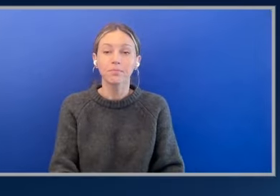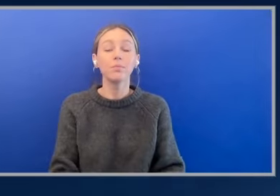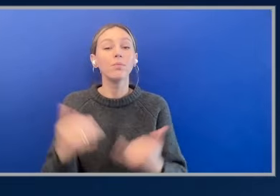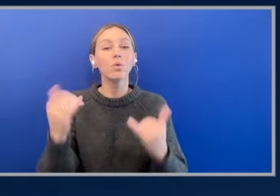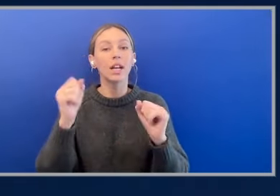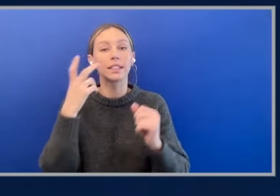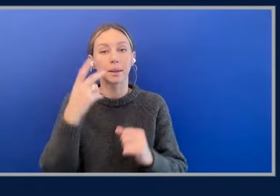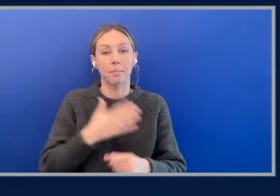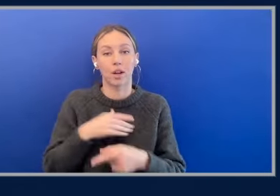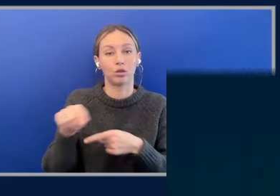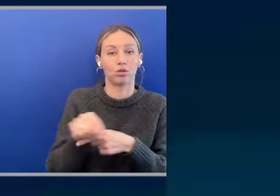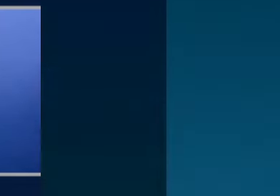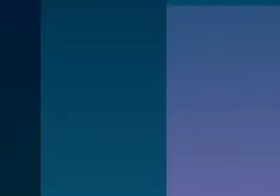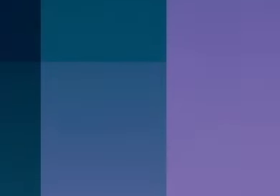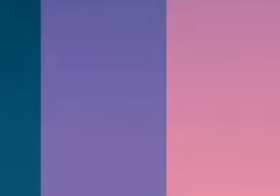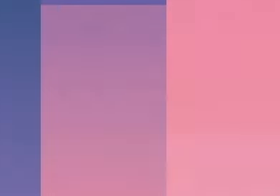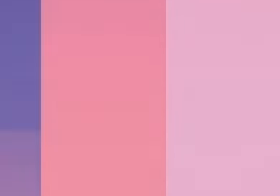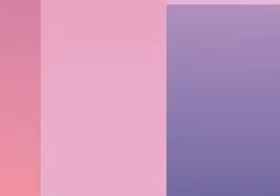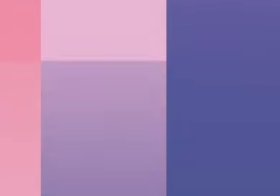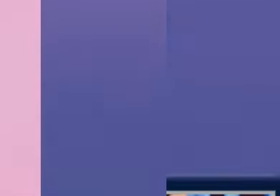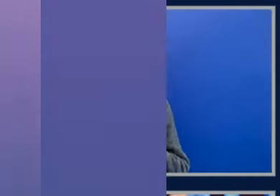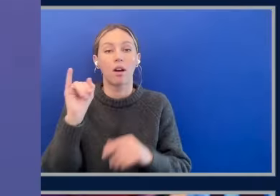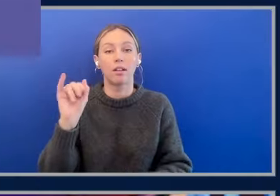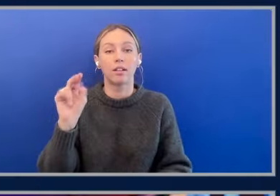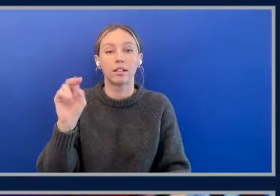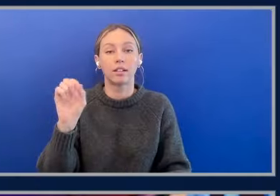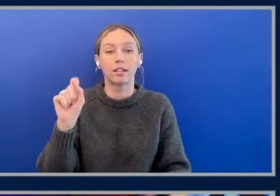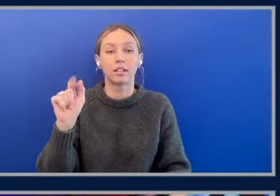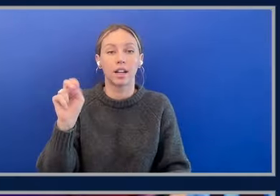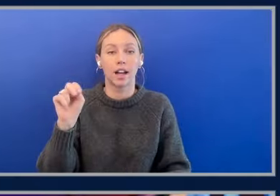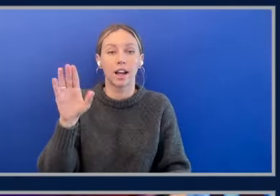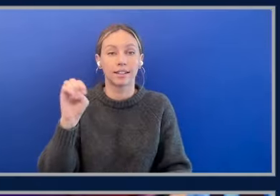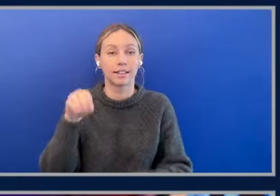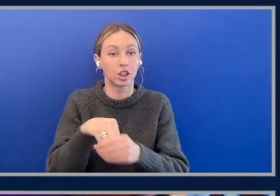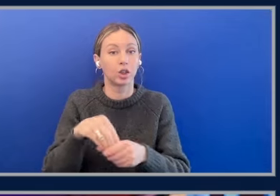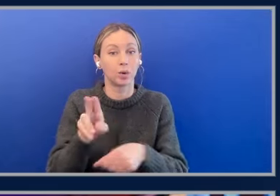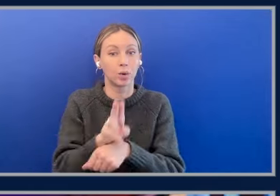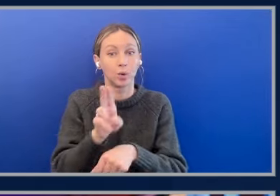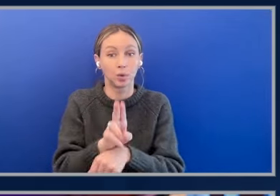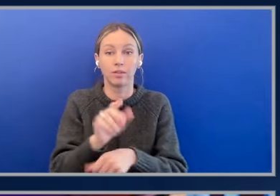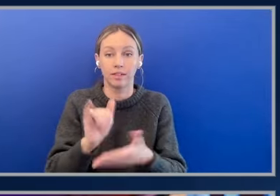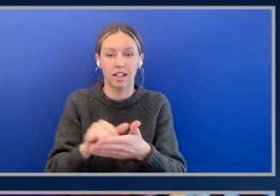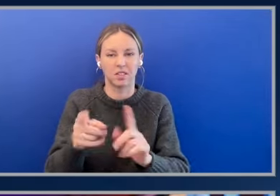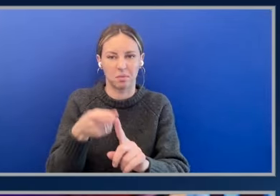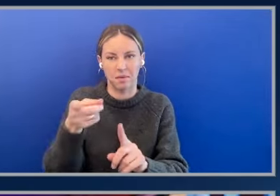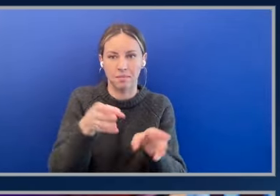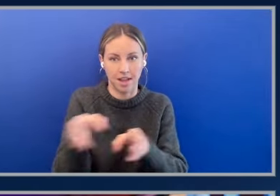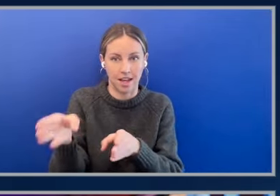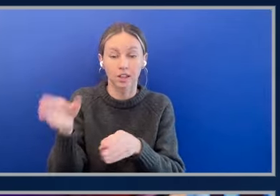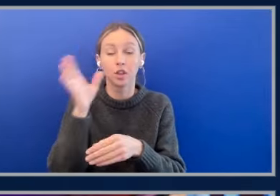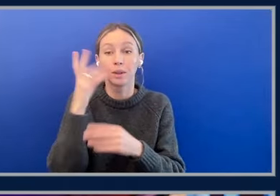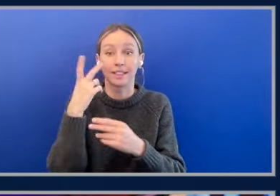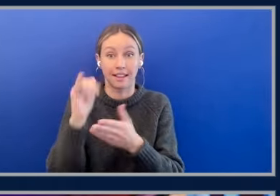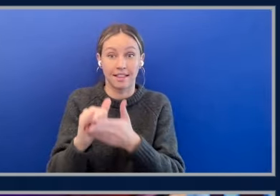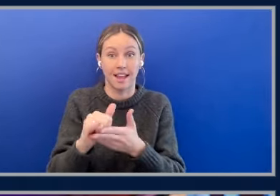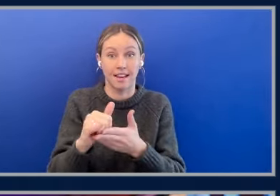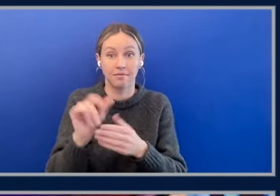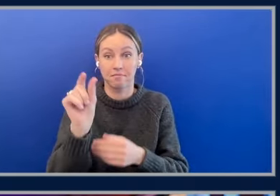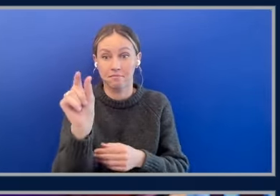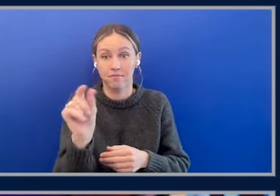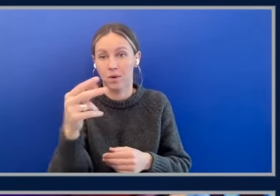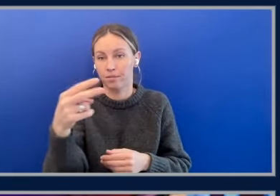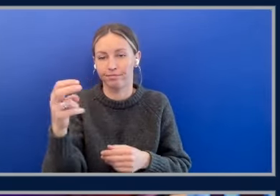my training plan, I have one instance in use because the training job is picking one instance from the plan. So you get also, it's nice because you also